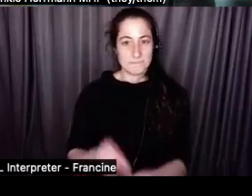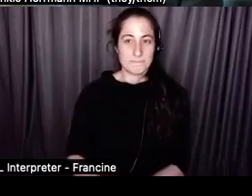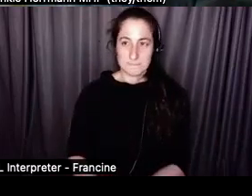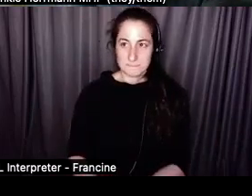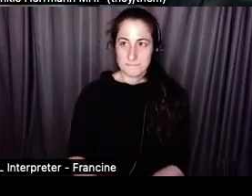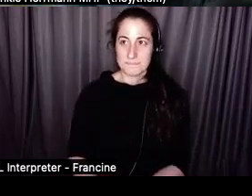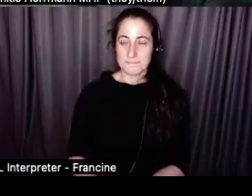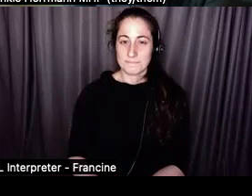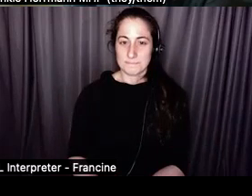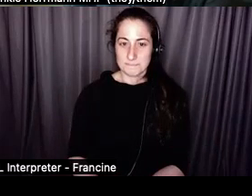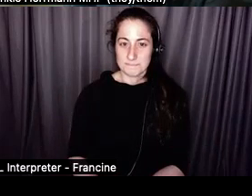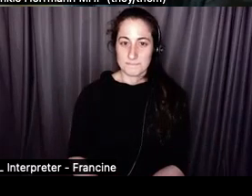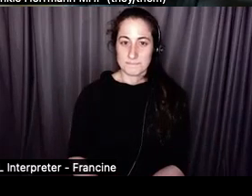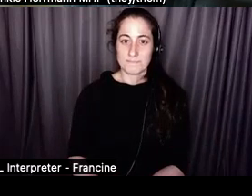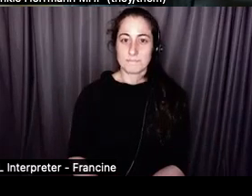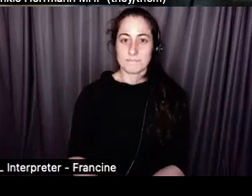Cool.